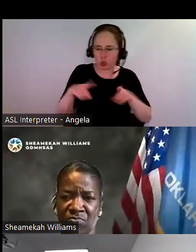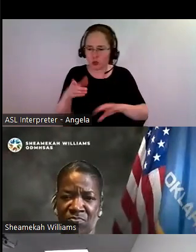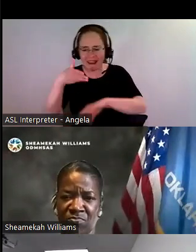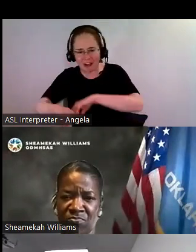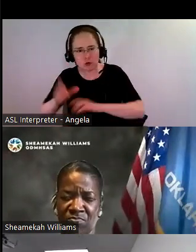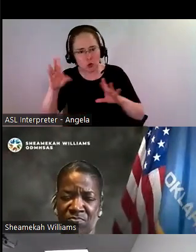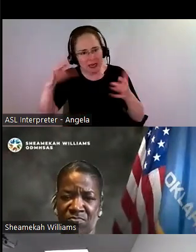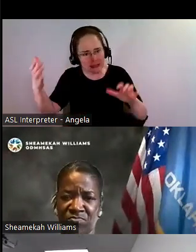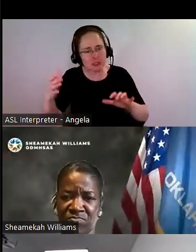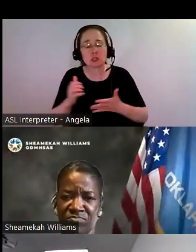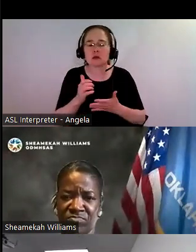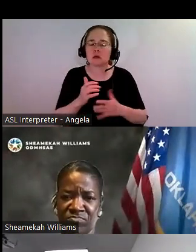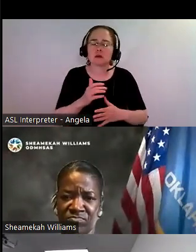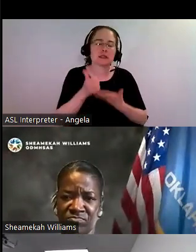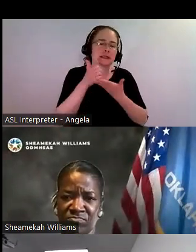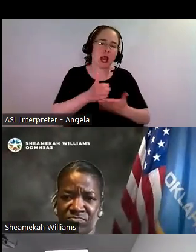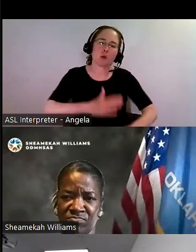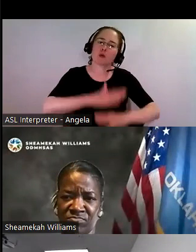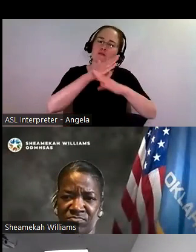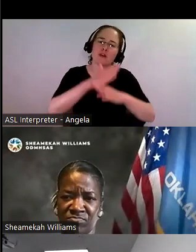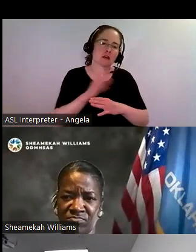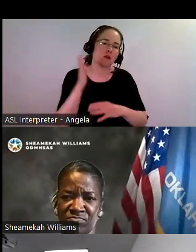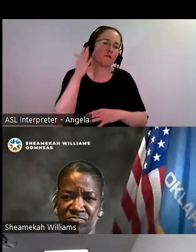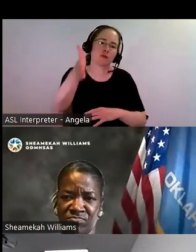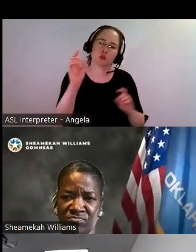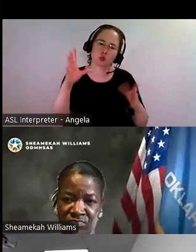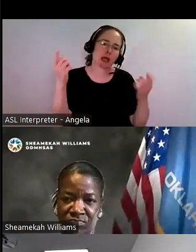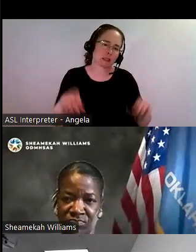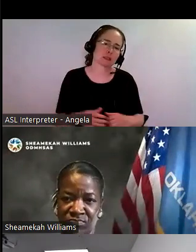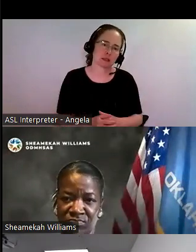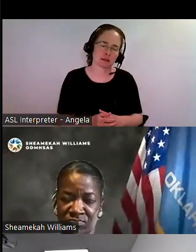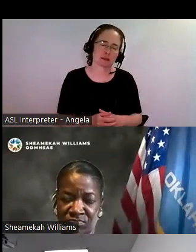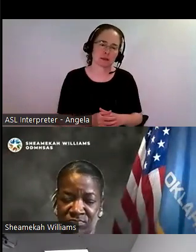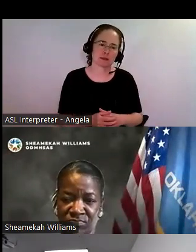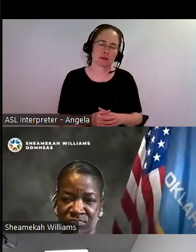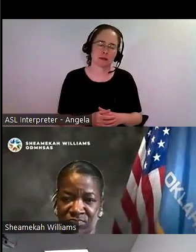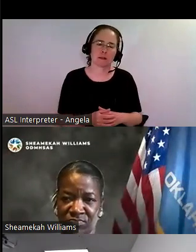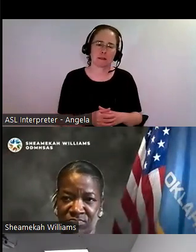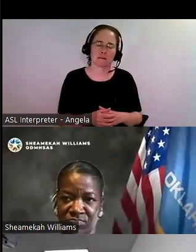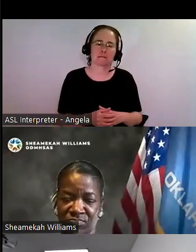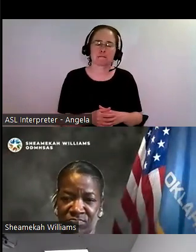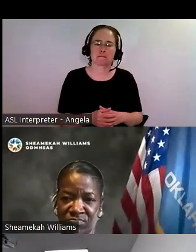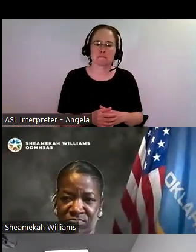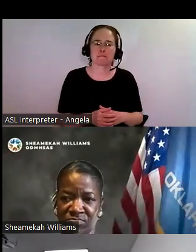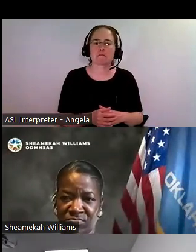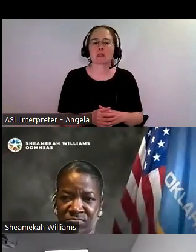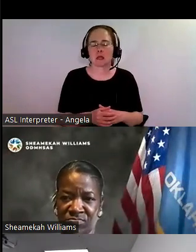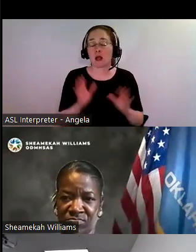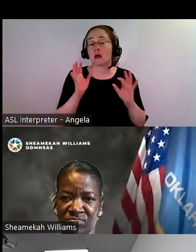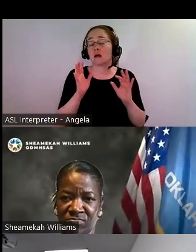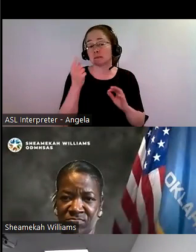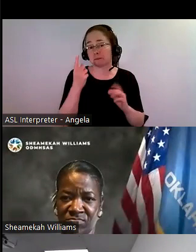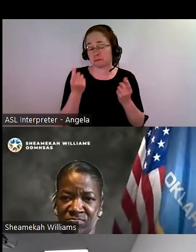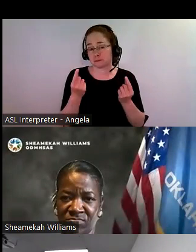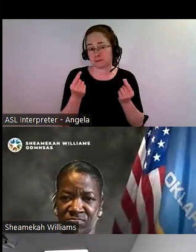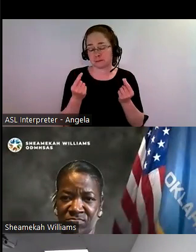prevent families even going into crisis in the future. So we're going to see this awesome infographic on this next slide. Larry will talk through it, but we take the family